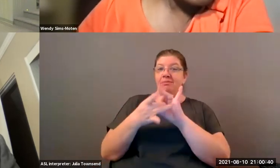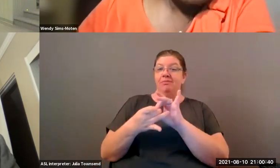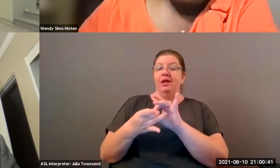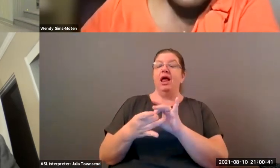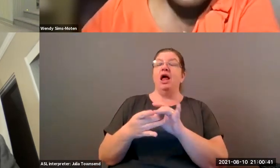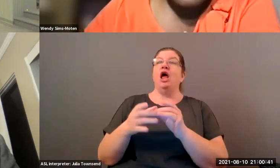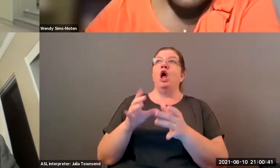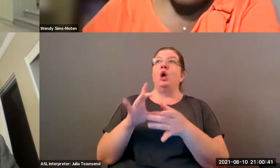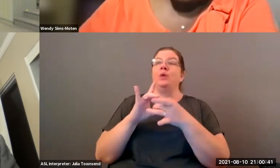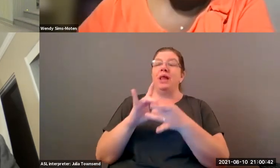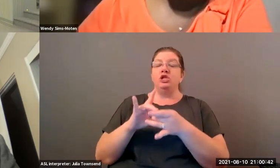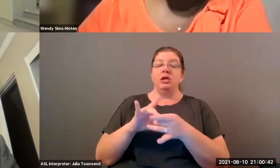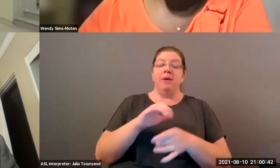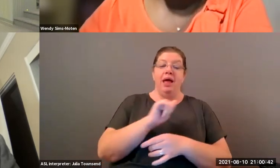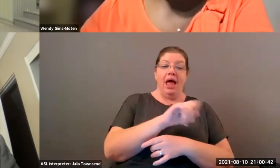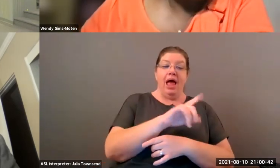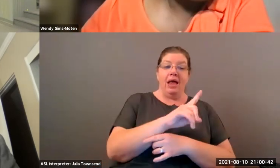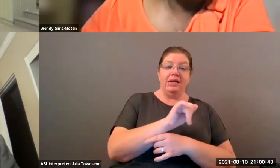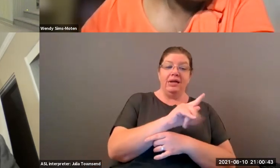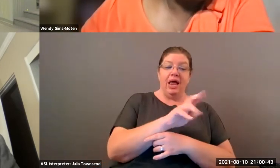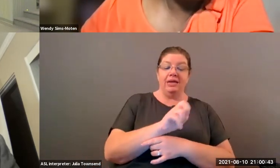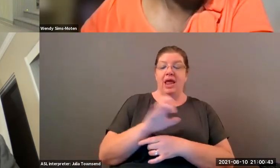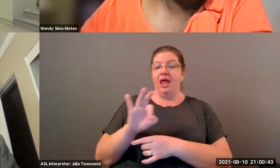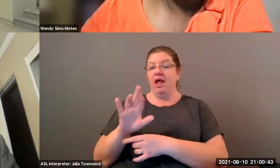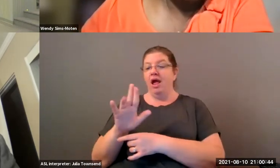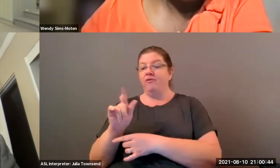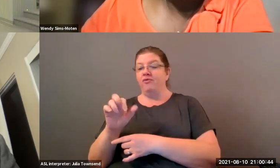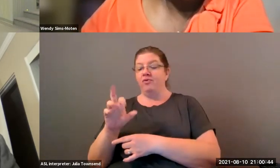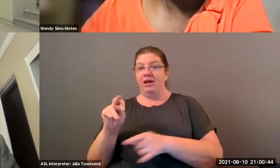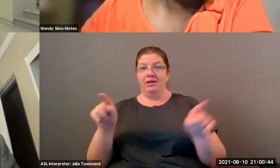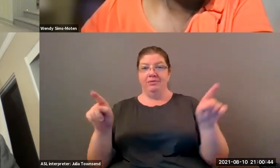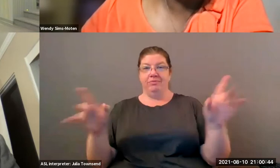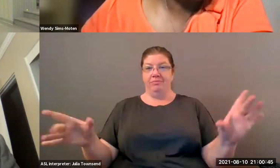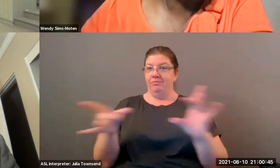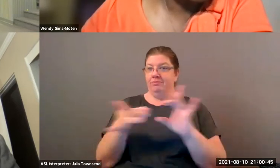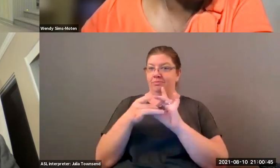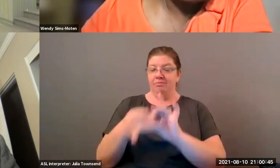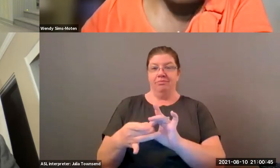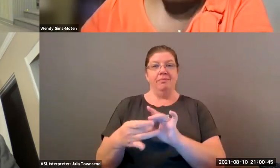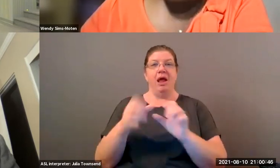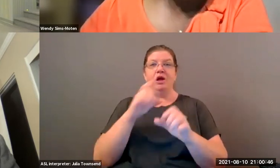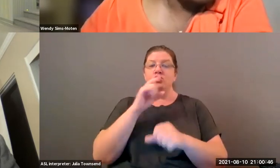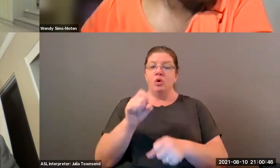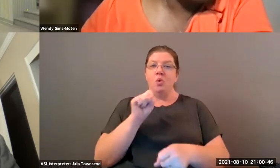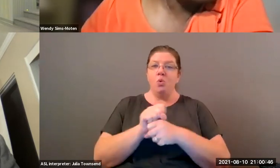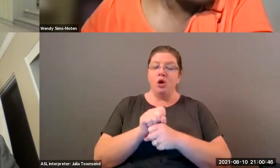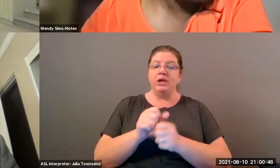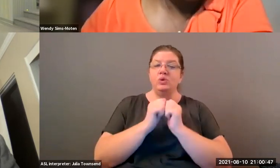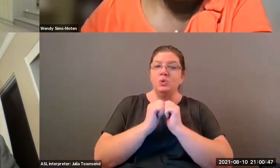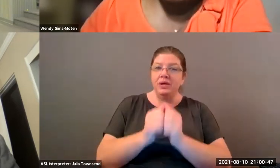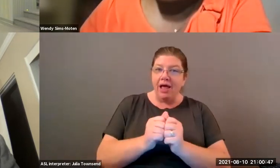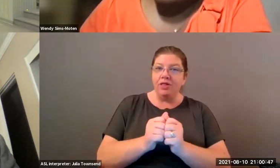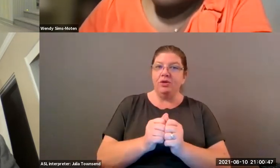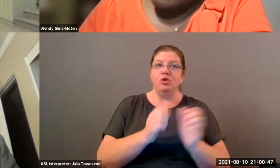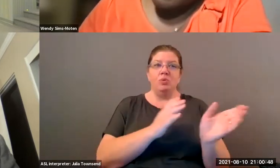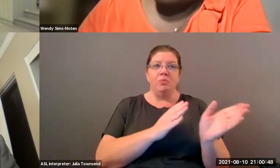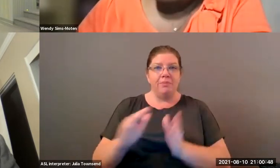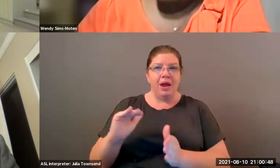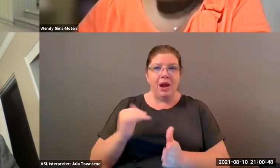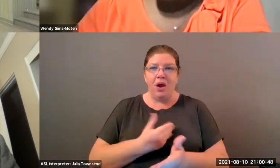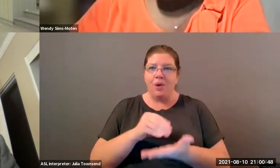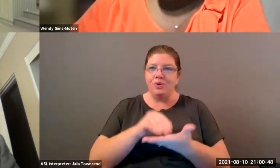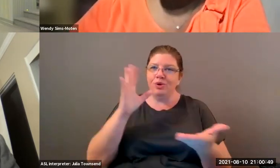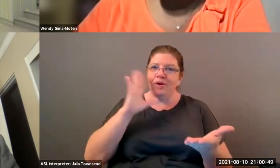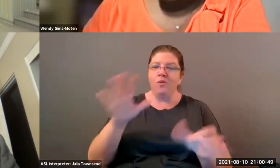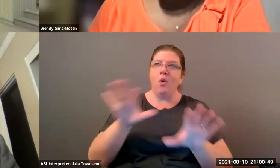Adelante and Franklin. Because as we look at it, we got to make sure that we're working together to ensure that we're preparing our students for